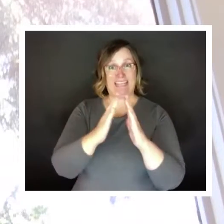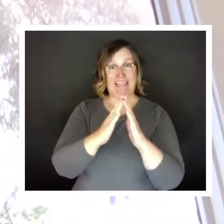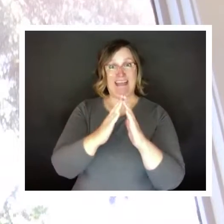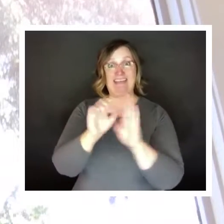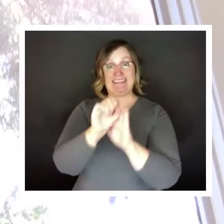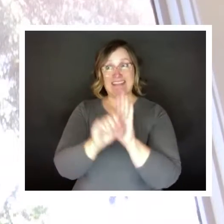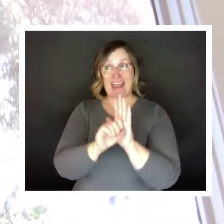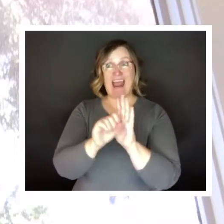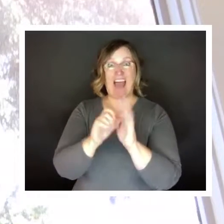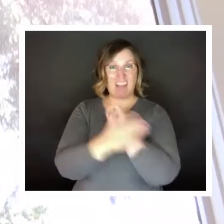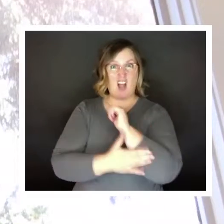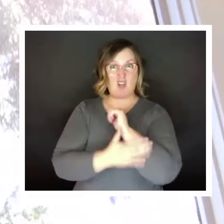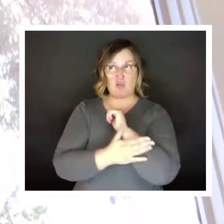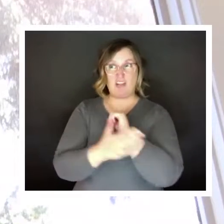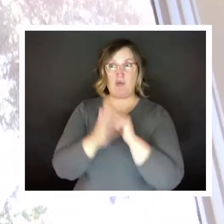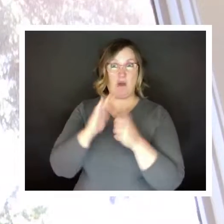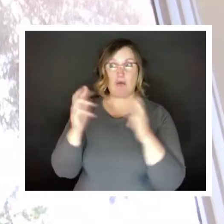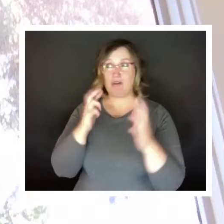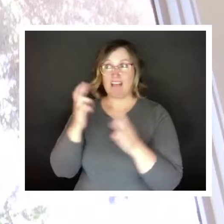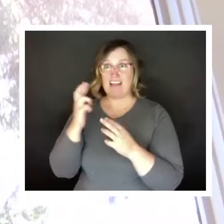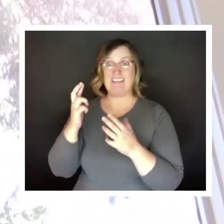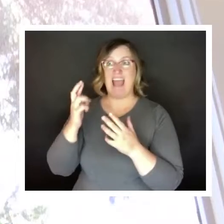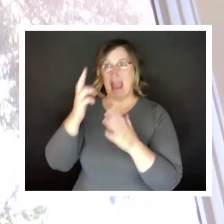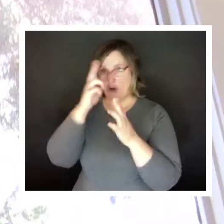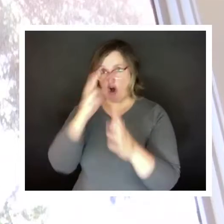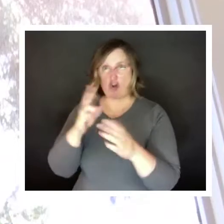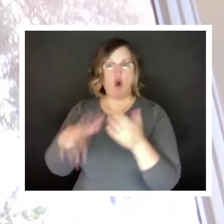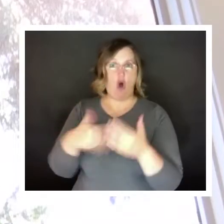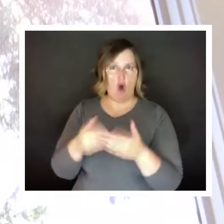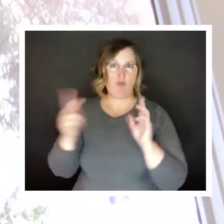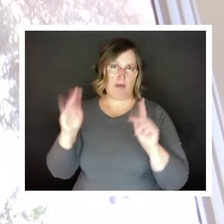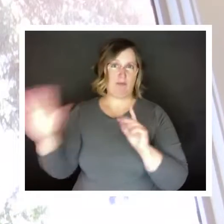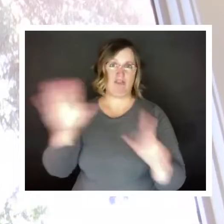people's dreams are realized. Thank you and congratulations.